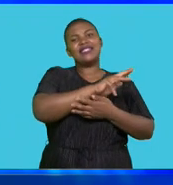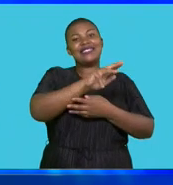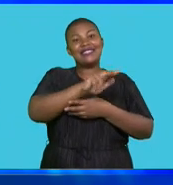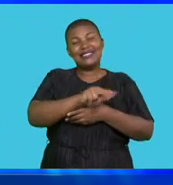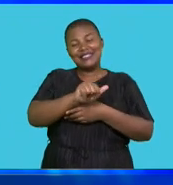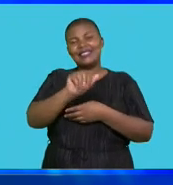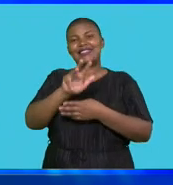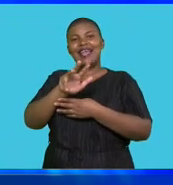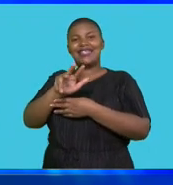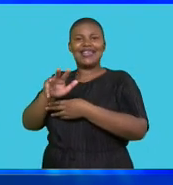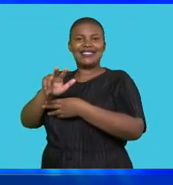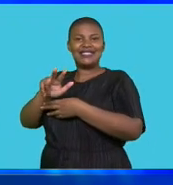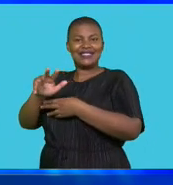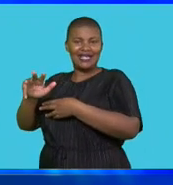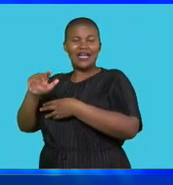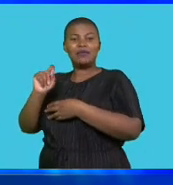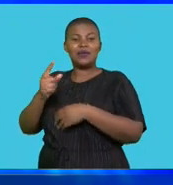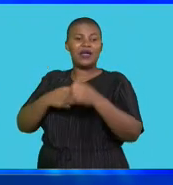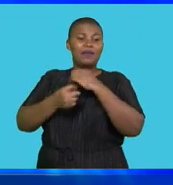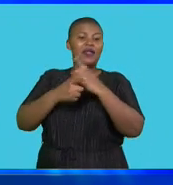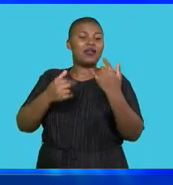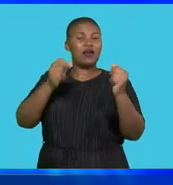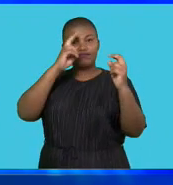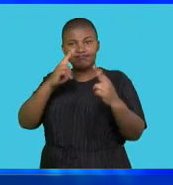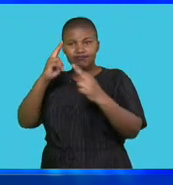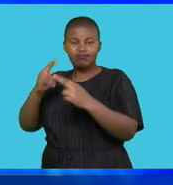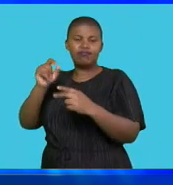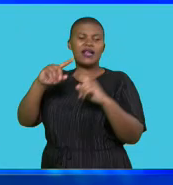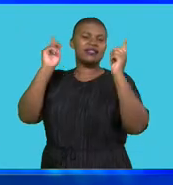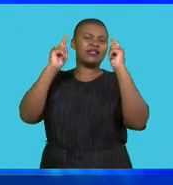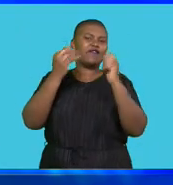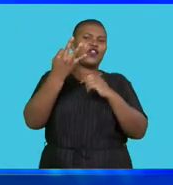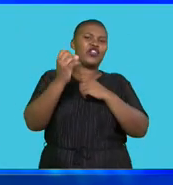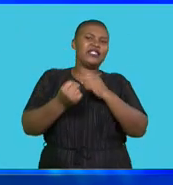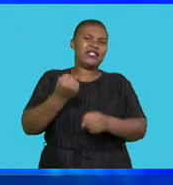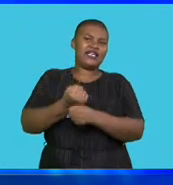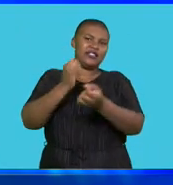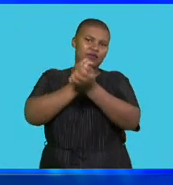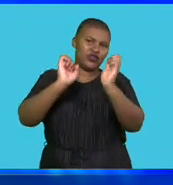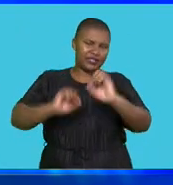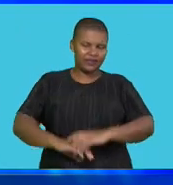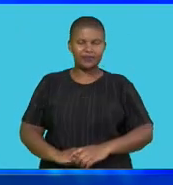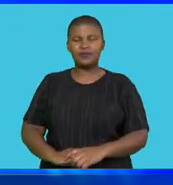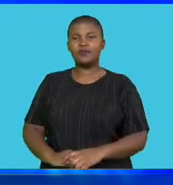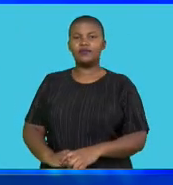and 1989. This commemoration comes as part of the celebration of 30 years of democracy.